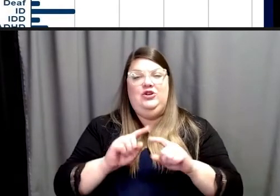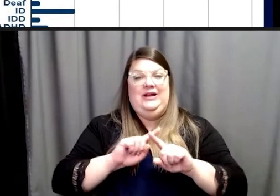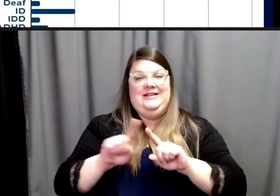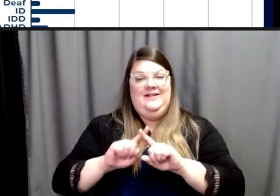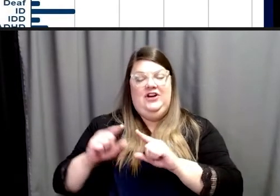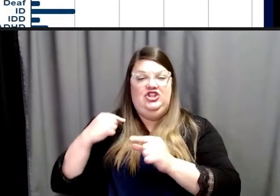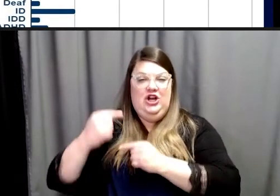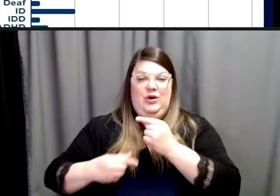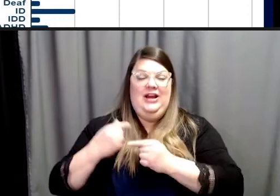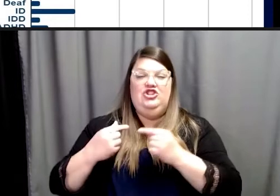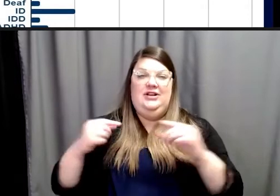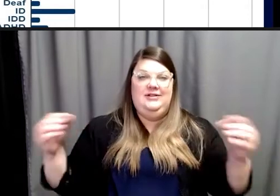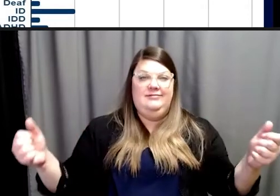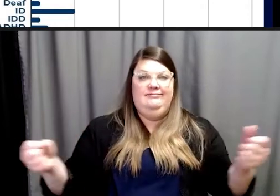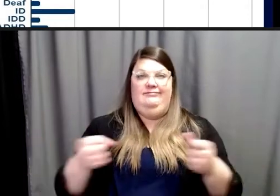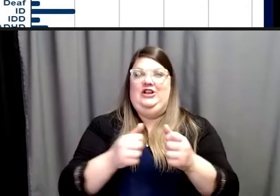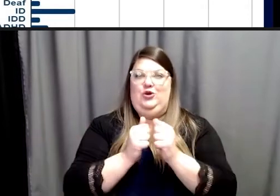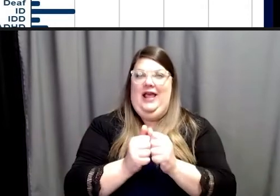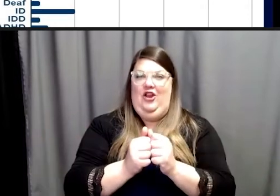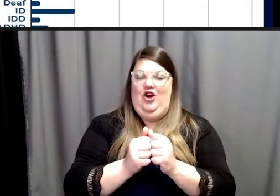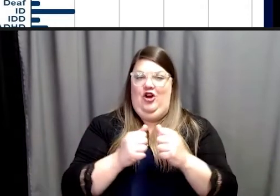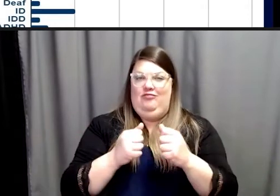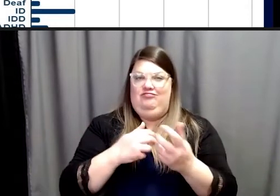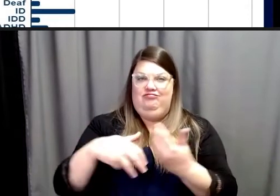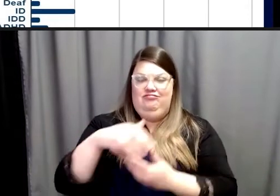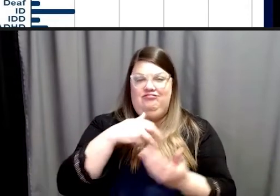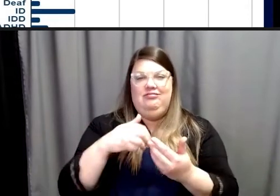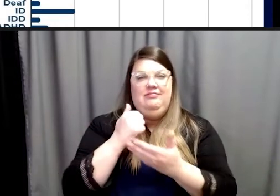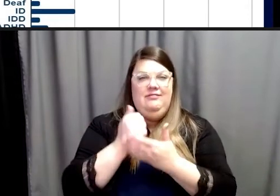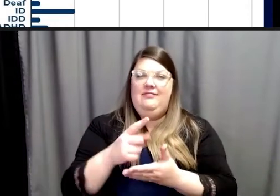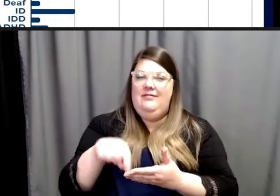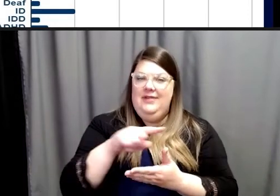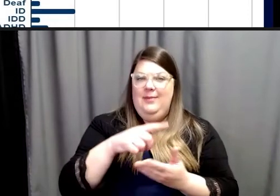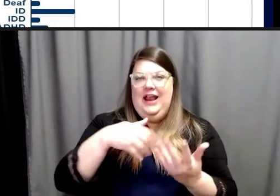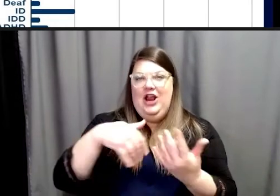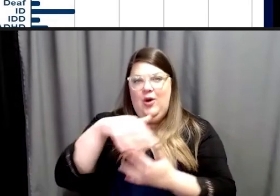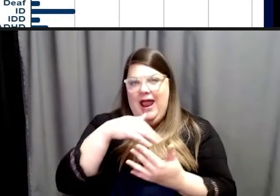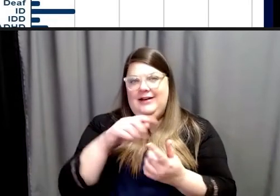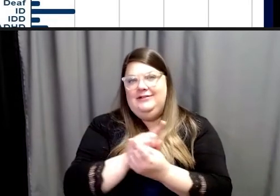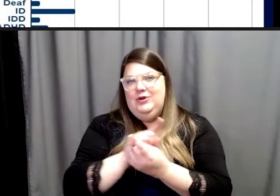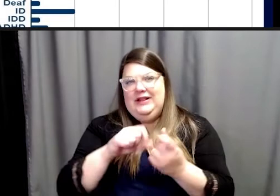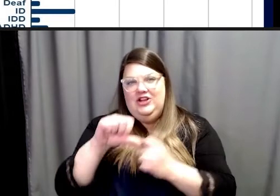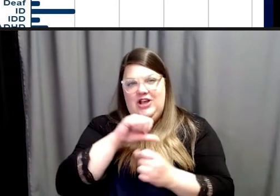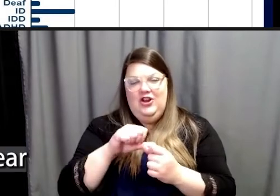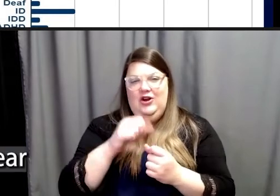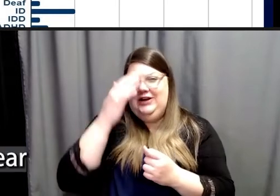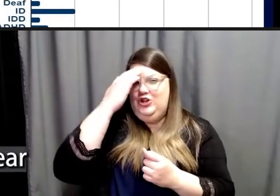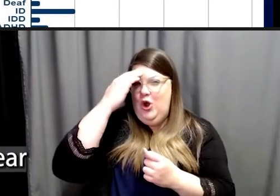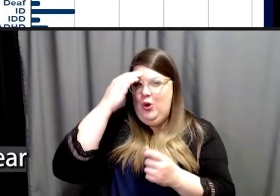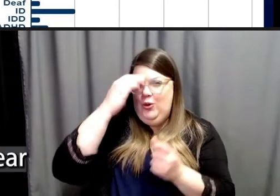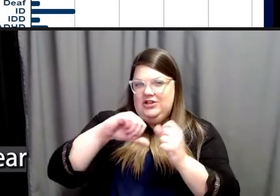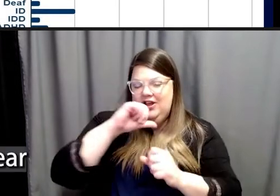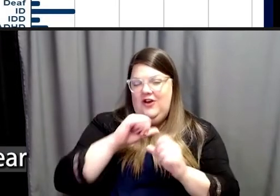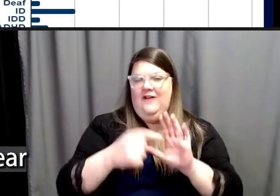together to help them interact with each other and get to know each other. So,